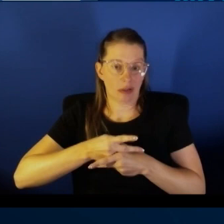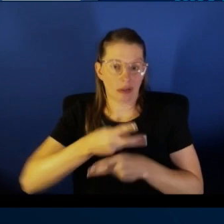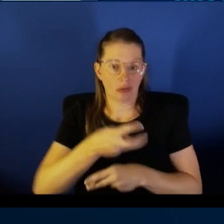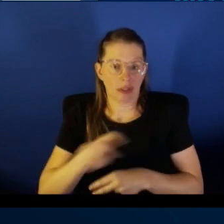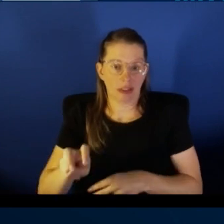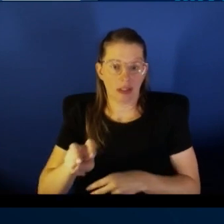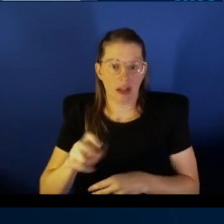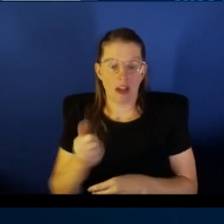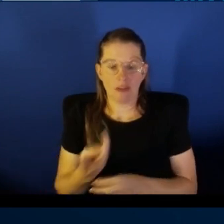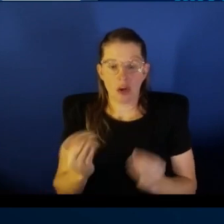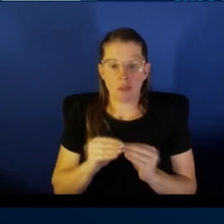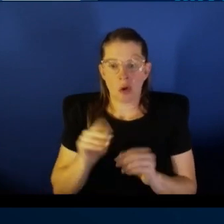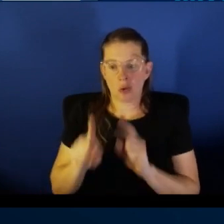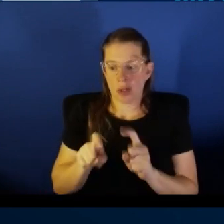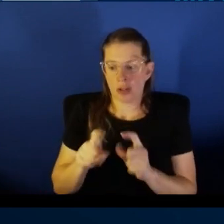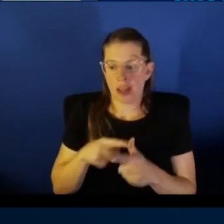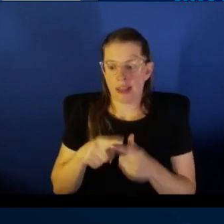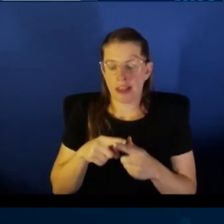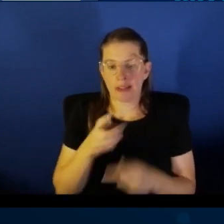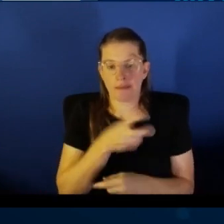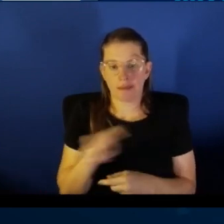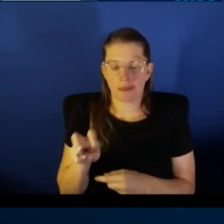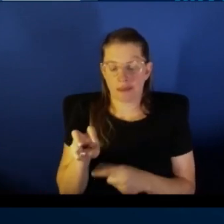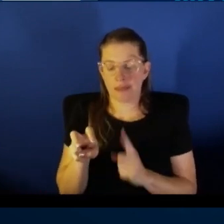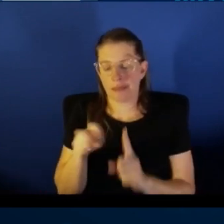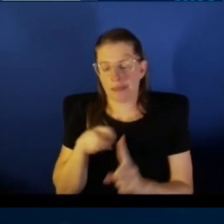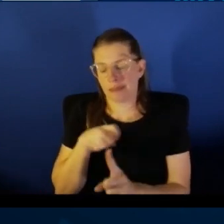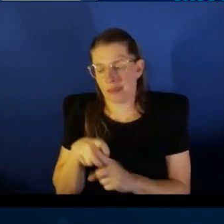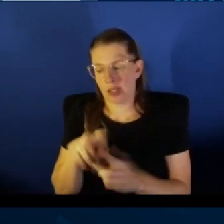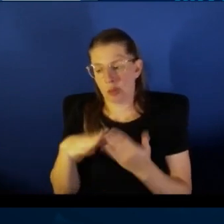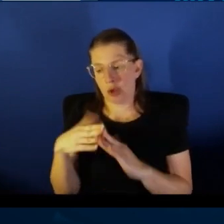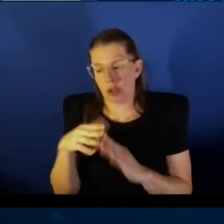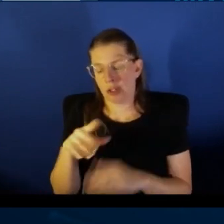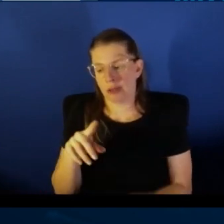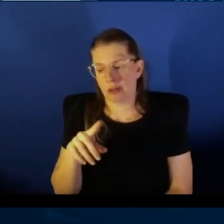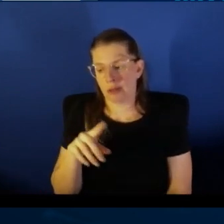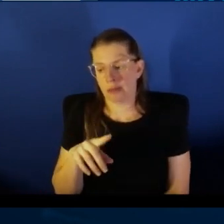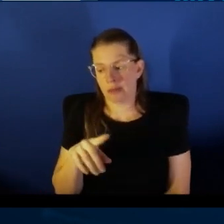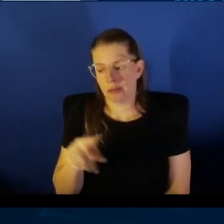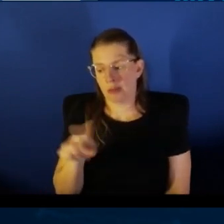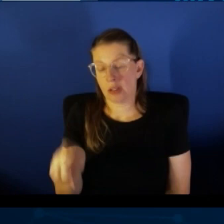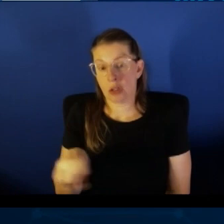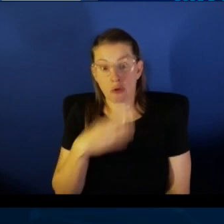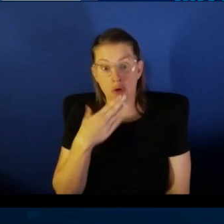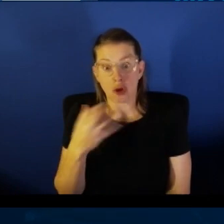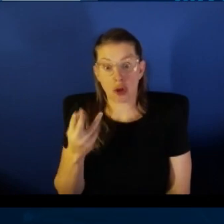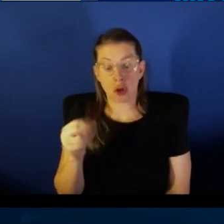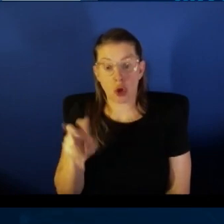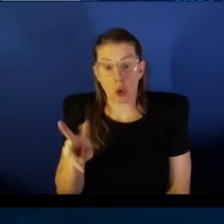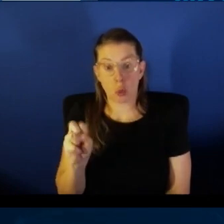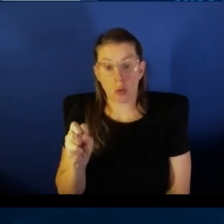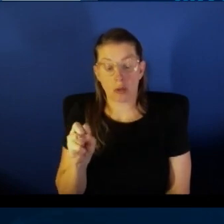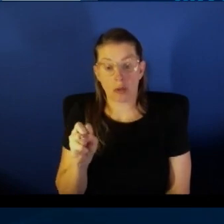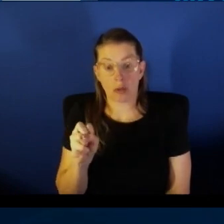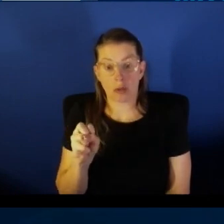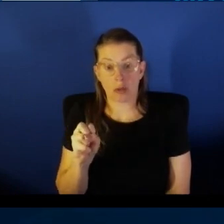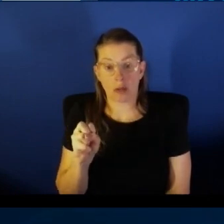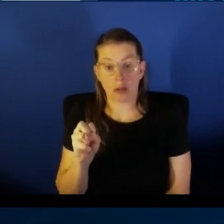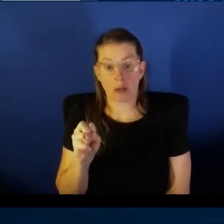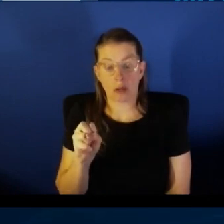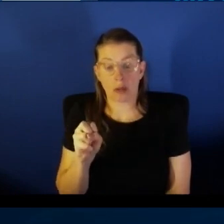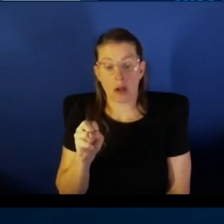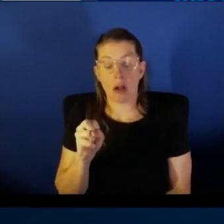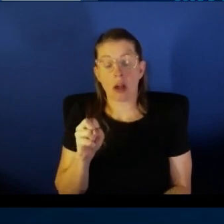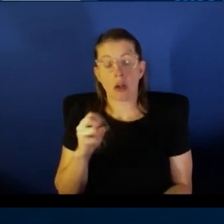got a couple more questions and then we're going to get to our community. Curious, and this is good news, but Dr. Jameson, we saw that there's a high